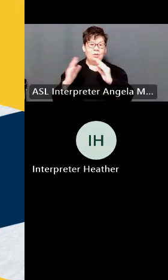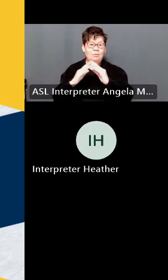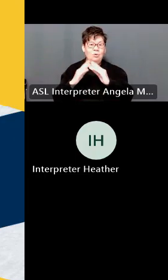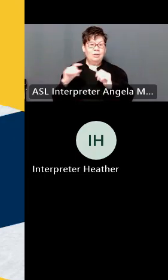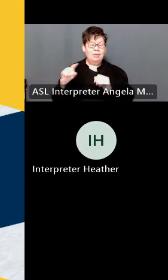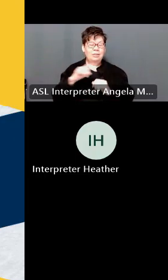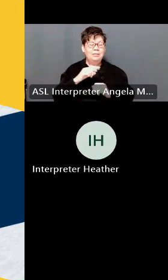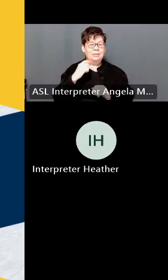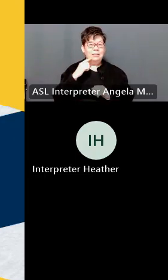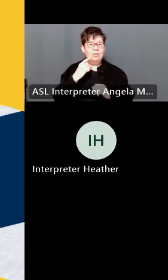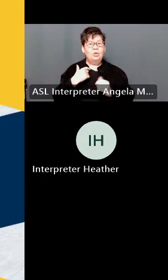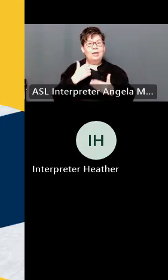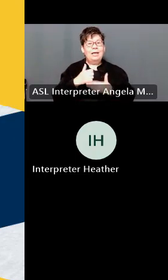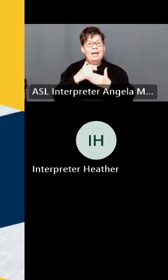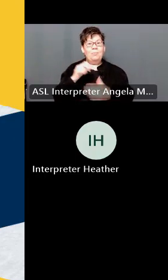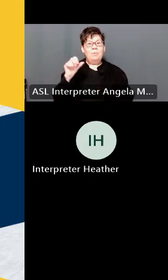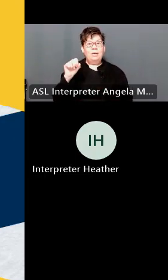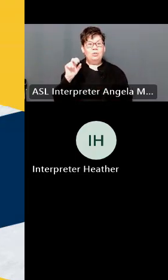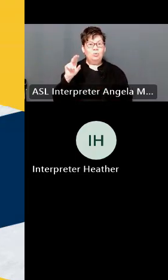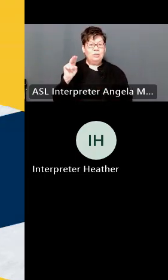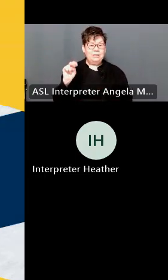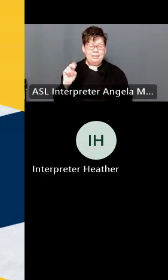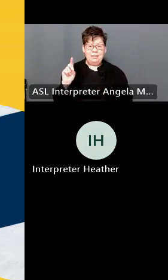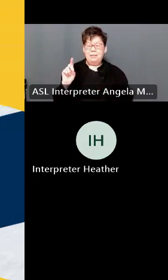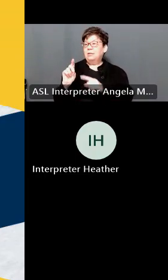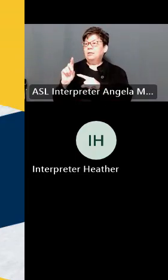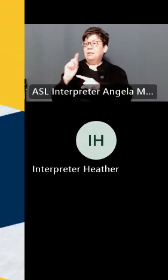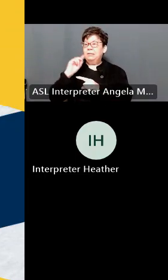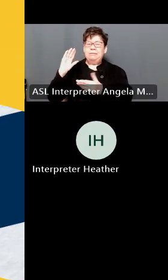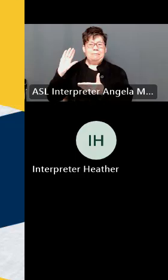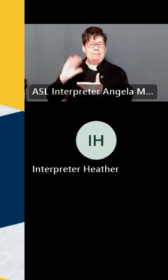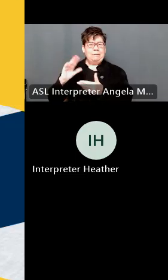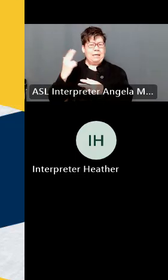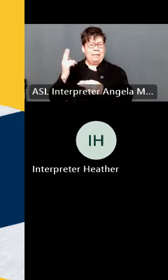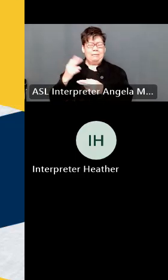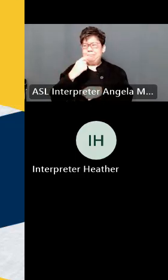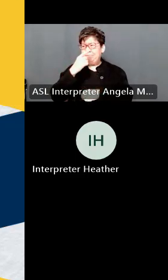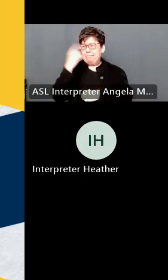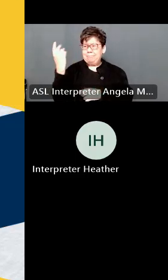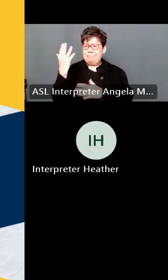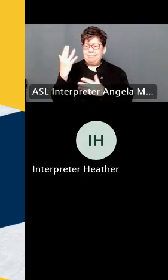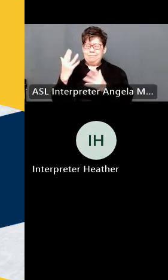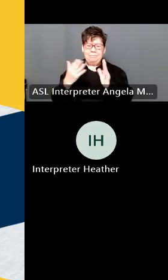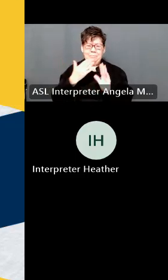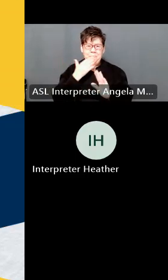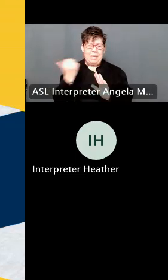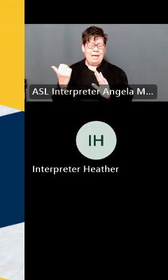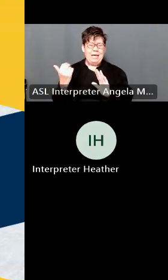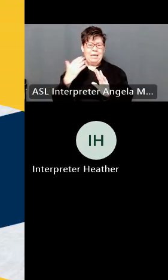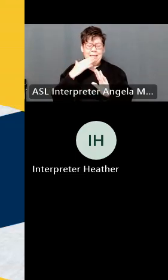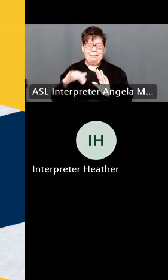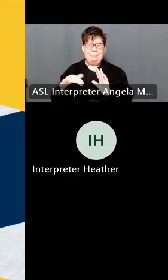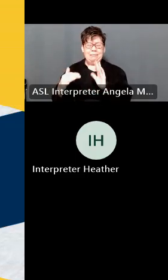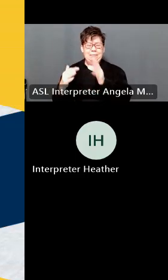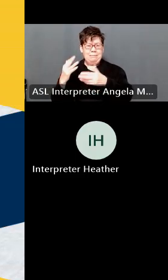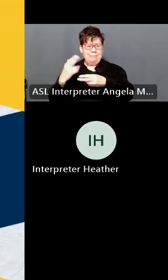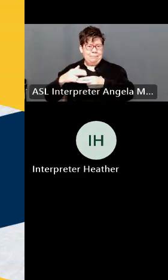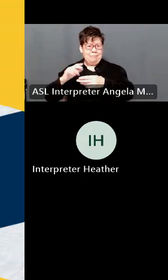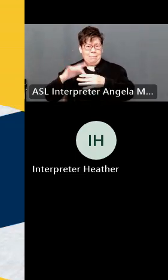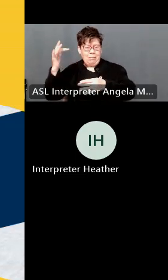around SUD through education, storytelling, and resource connection. We do this by sharing lived